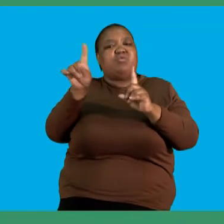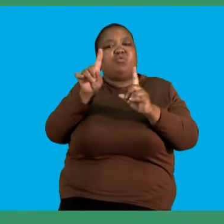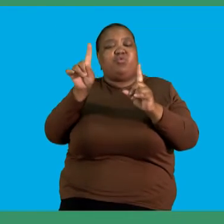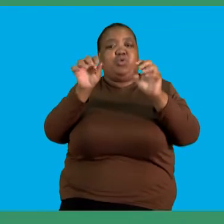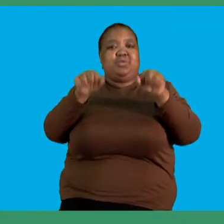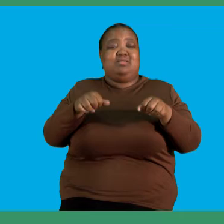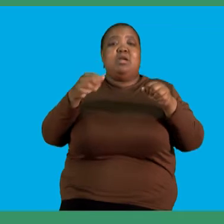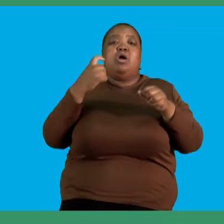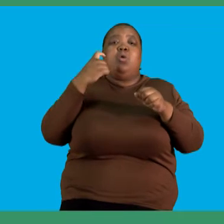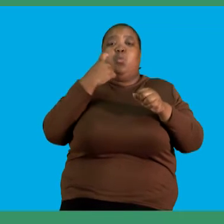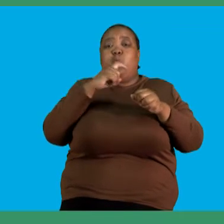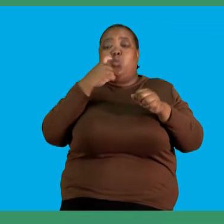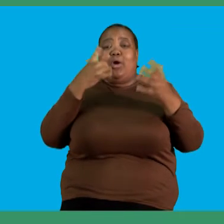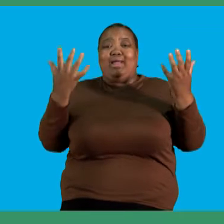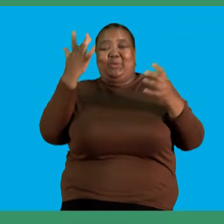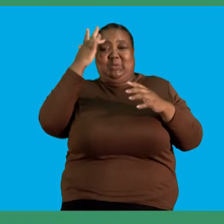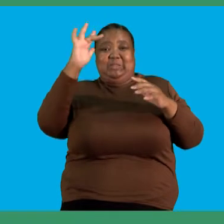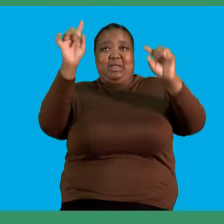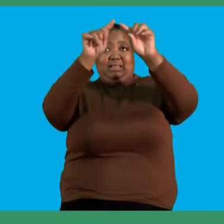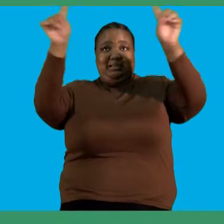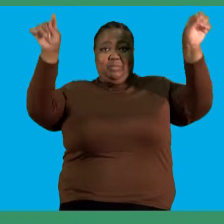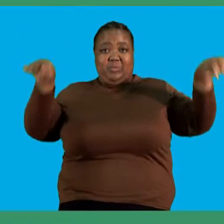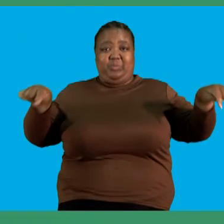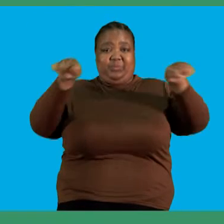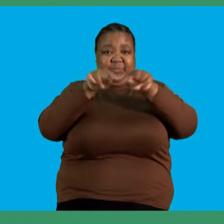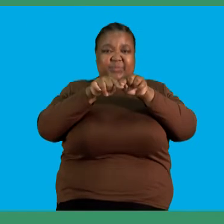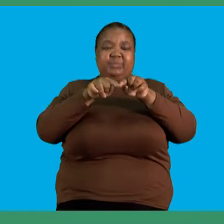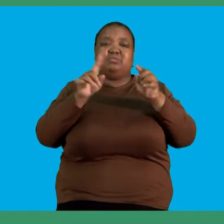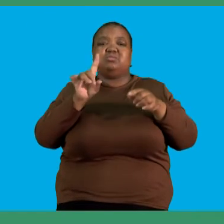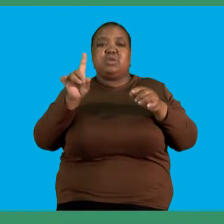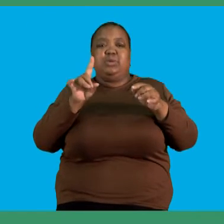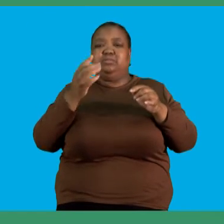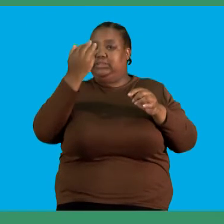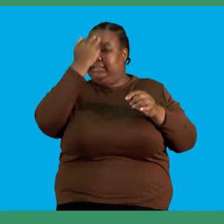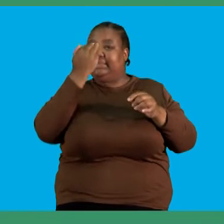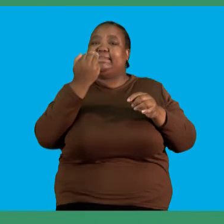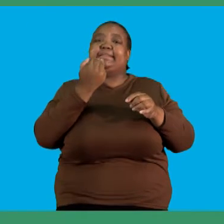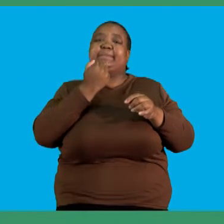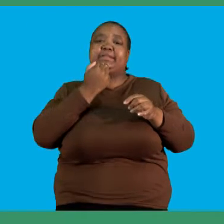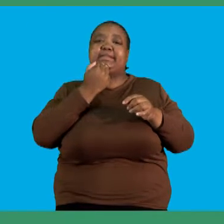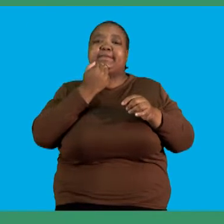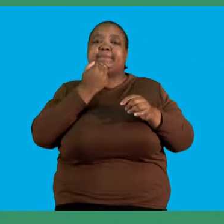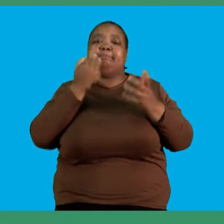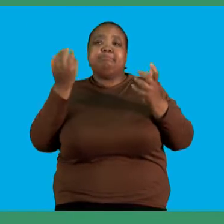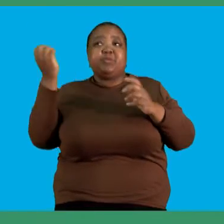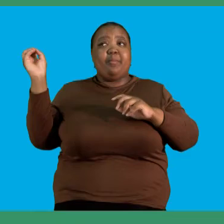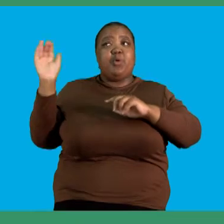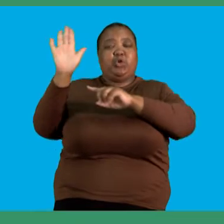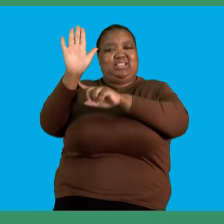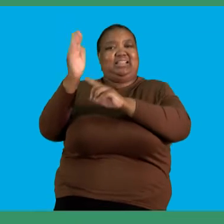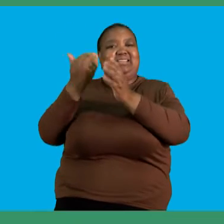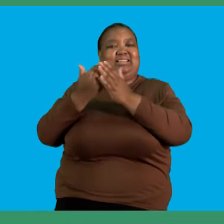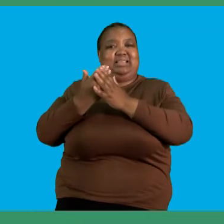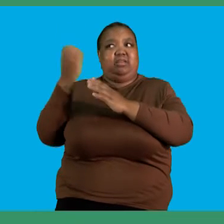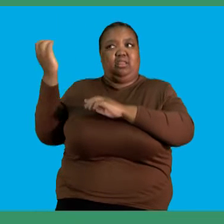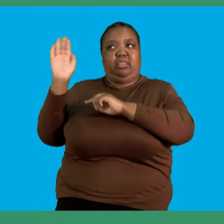positives to say the advantages of using a whiteboard or interactive whiteboard is that images, meaning